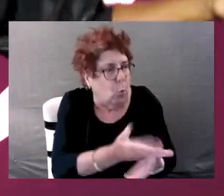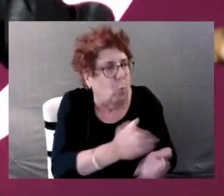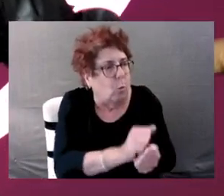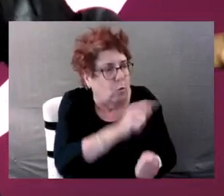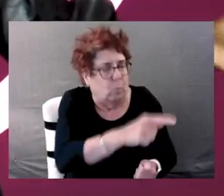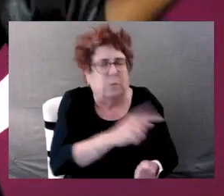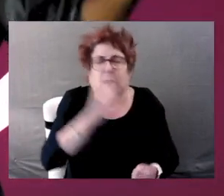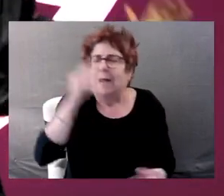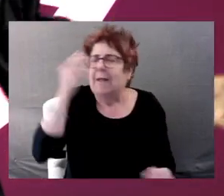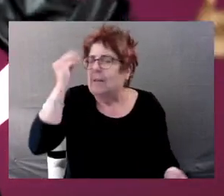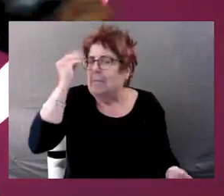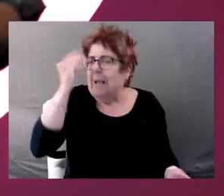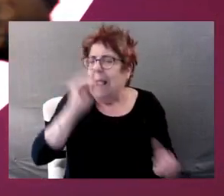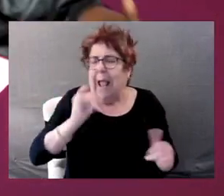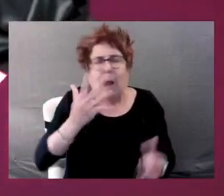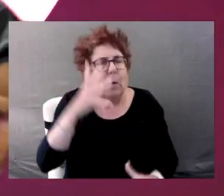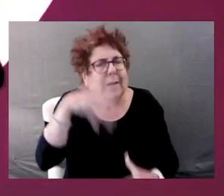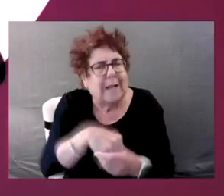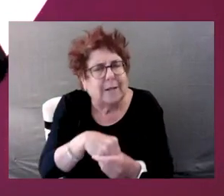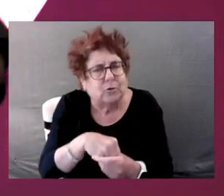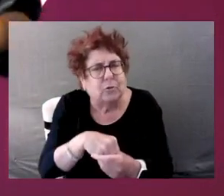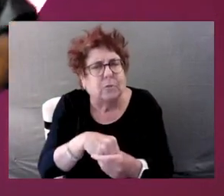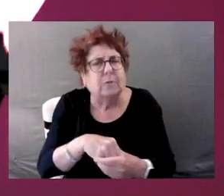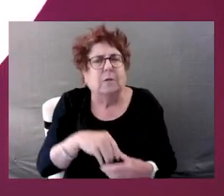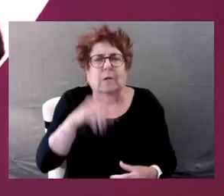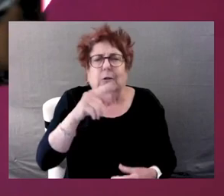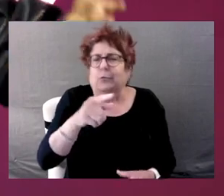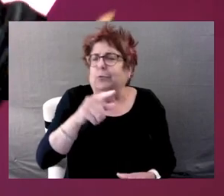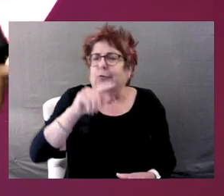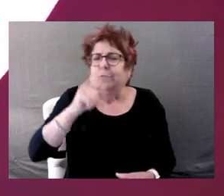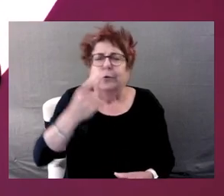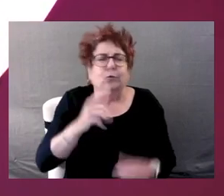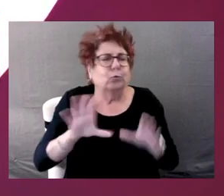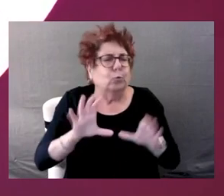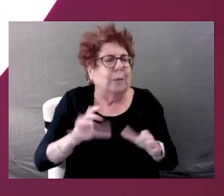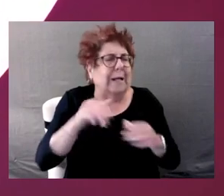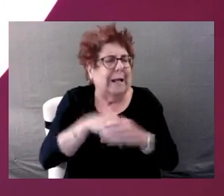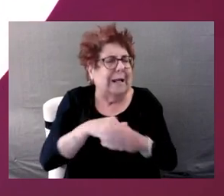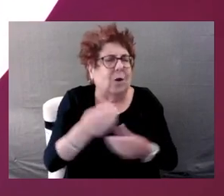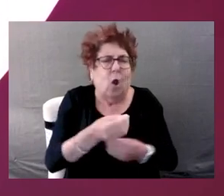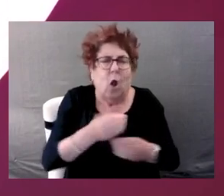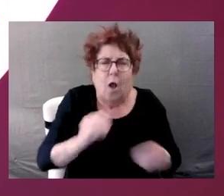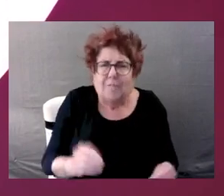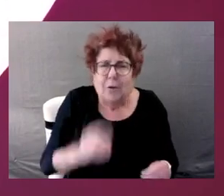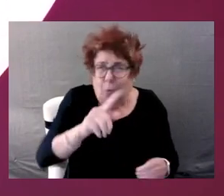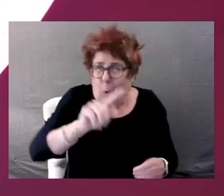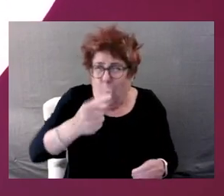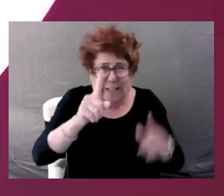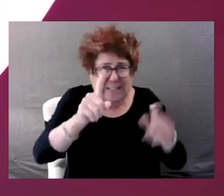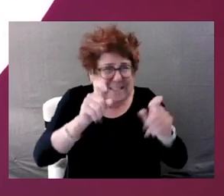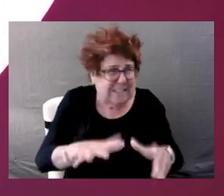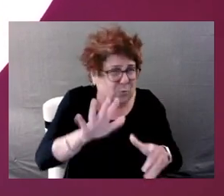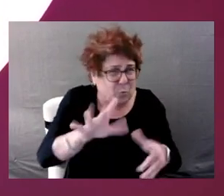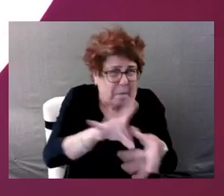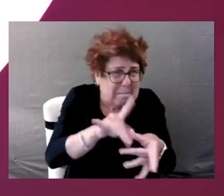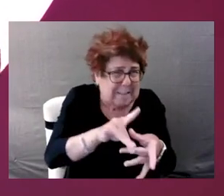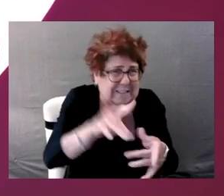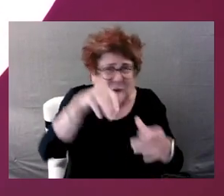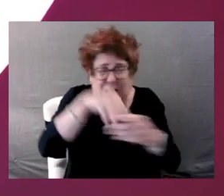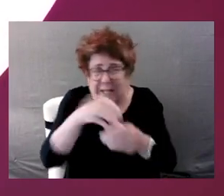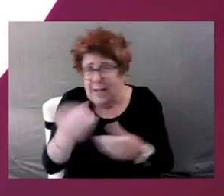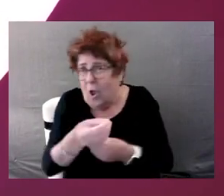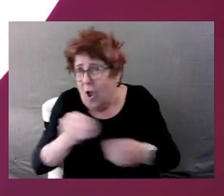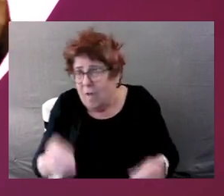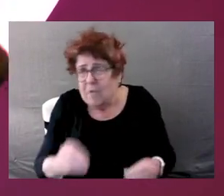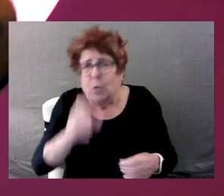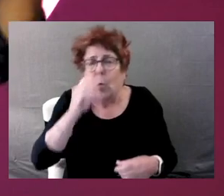engaging your messages? Are you just doing it in your office? Are you just testing your messages in your office? Or are you literally taking